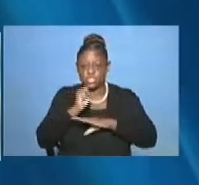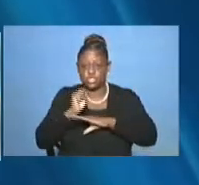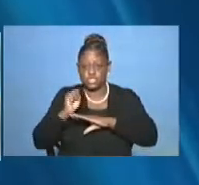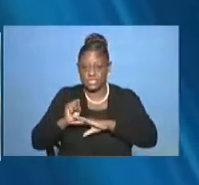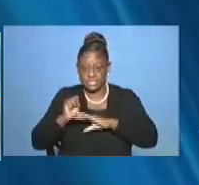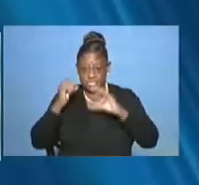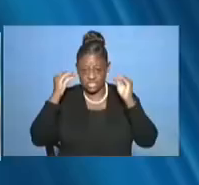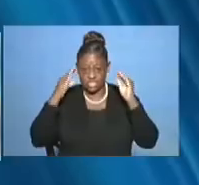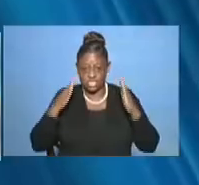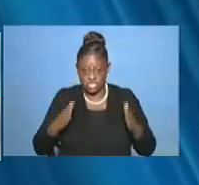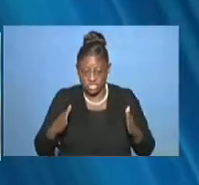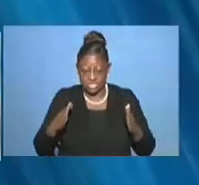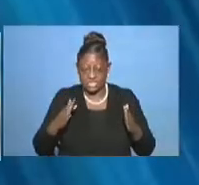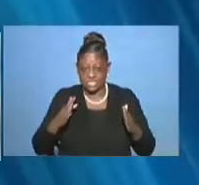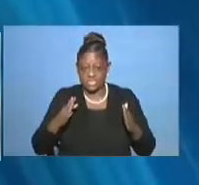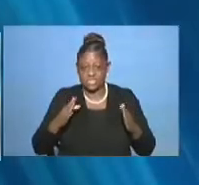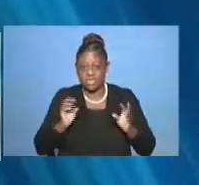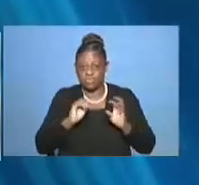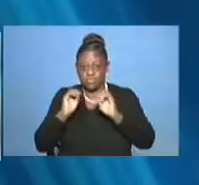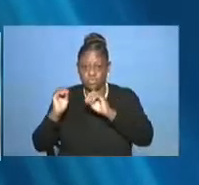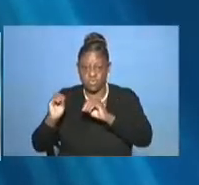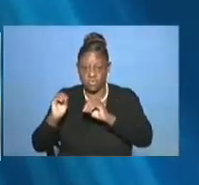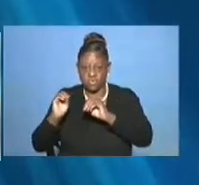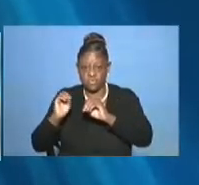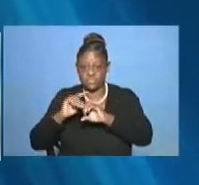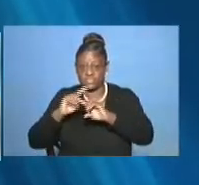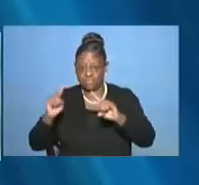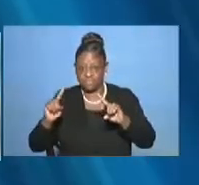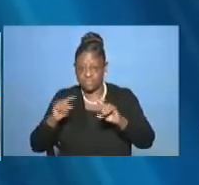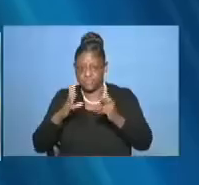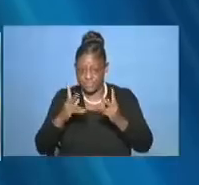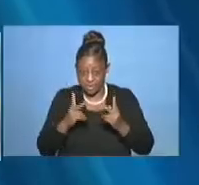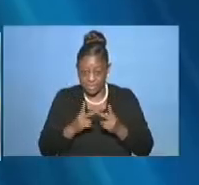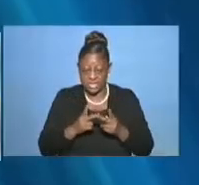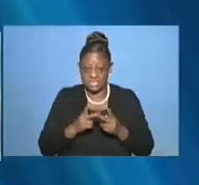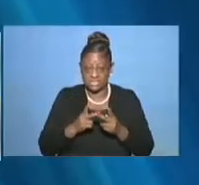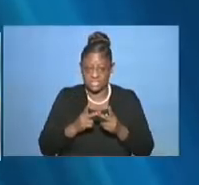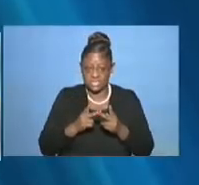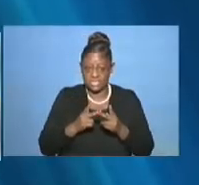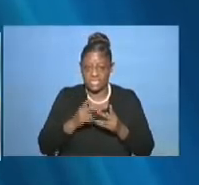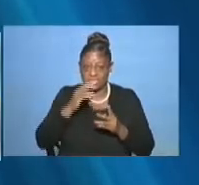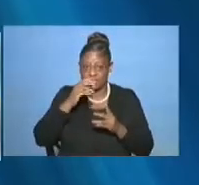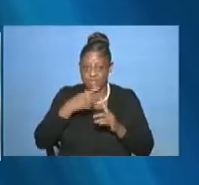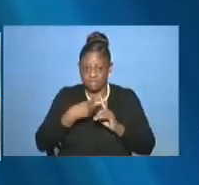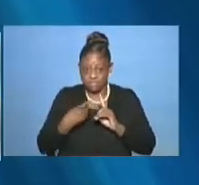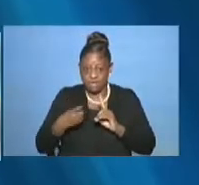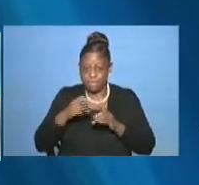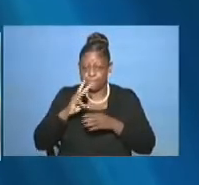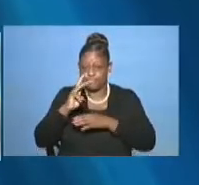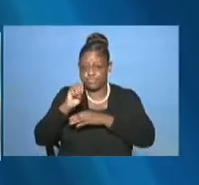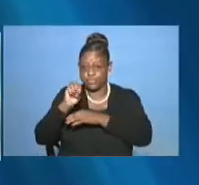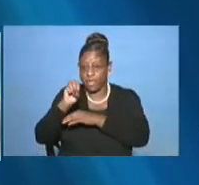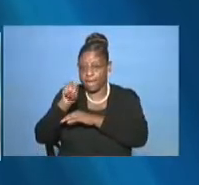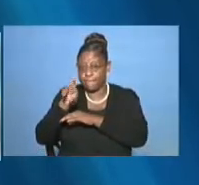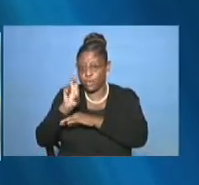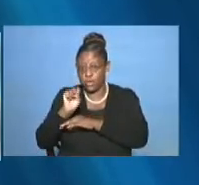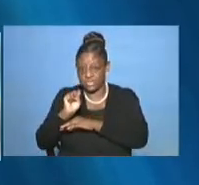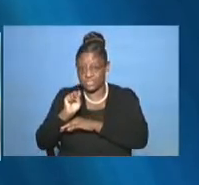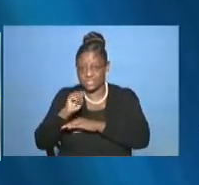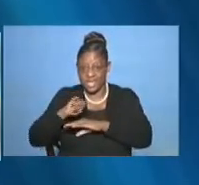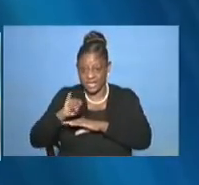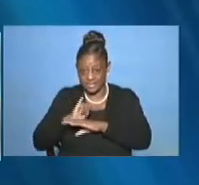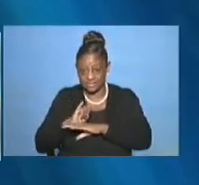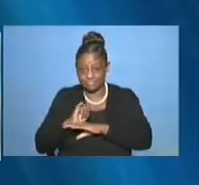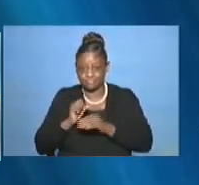were reassigned to other districts due to our domiciliary policy. And so